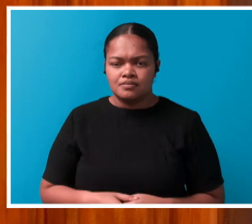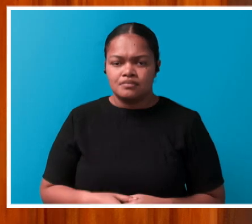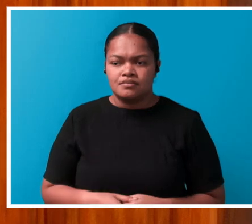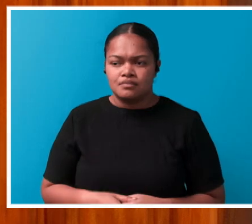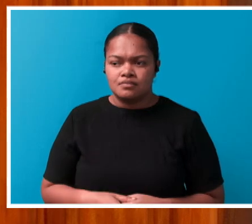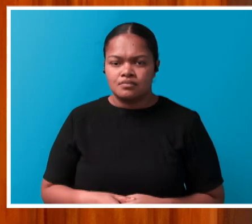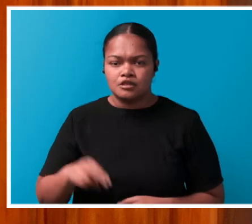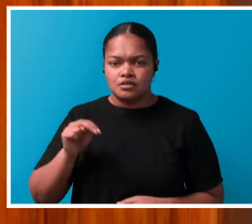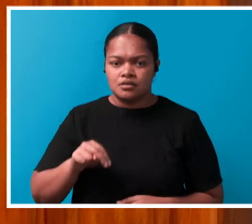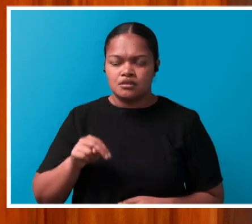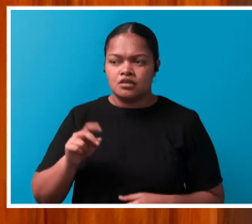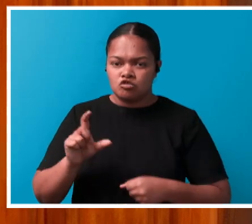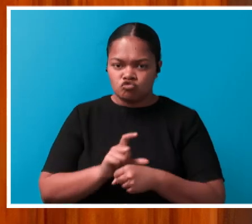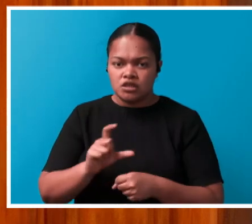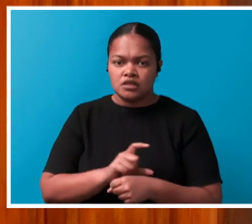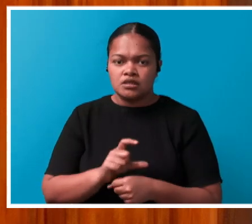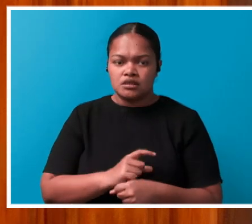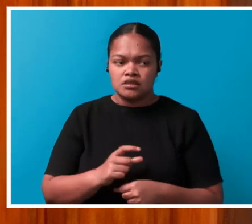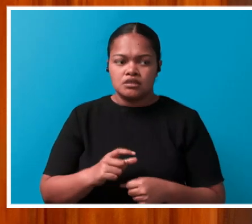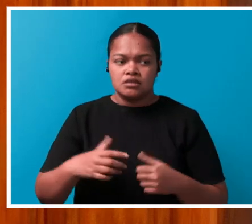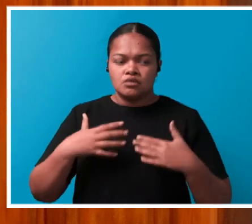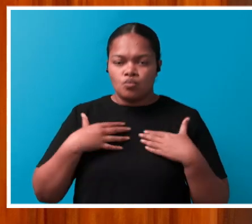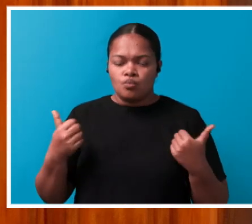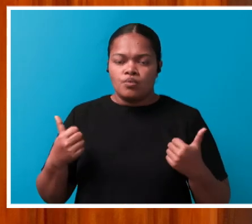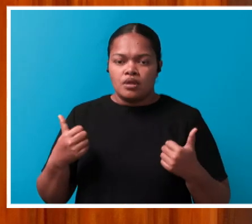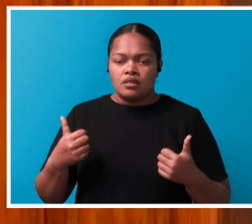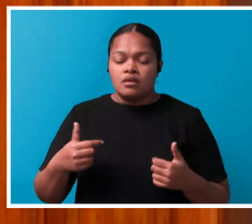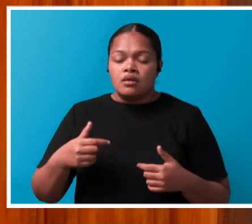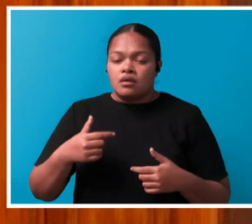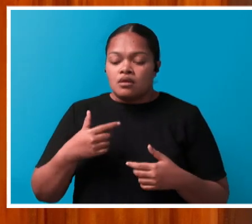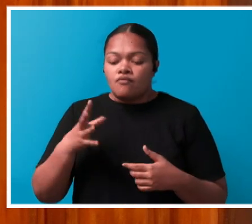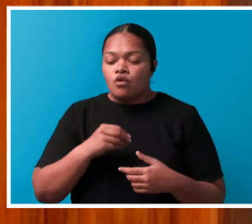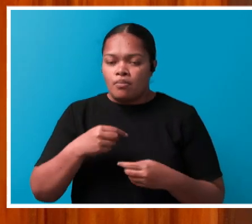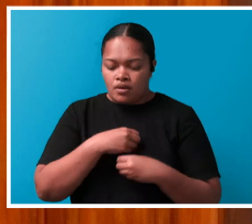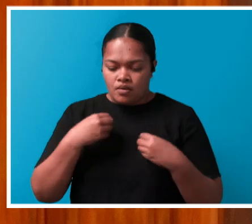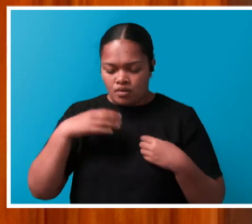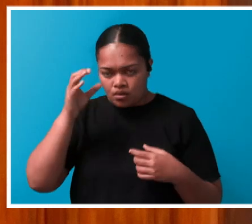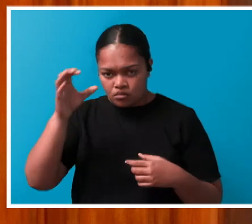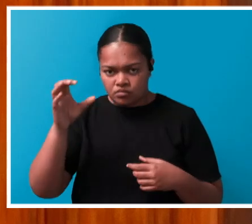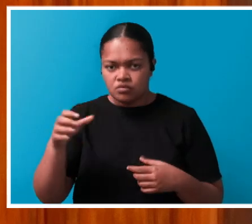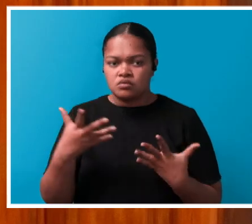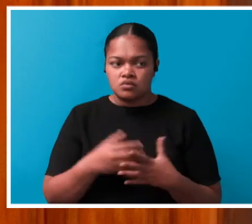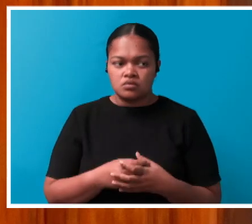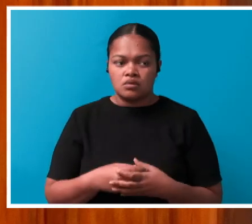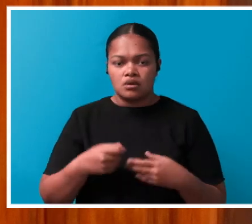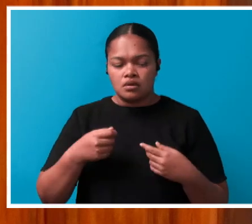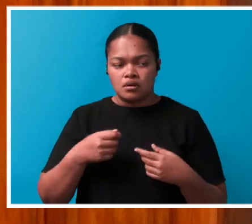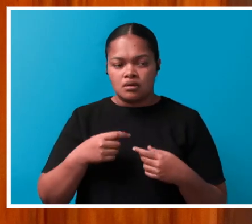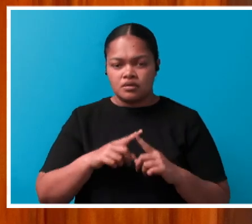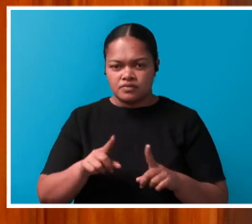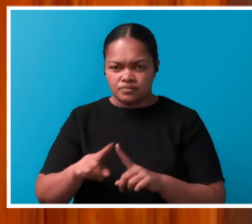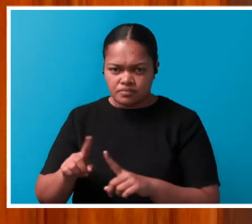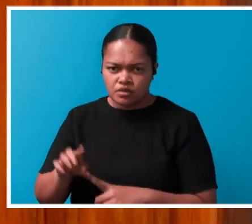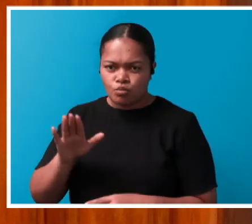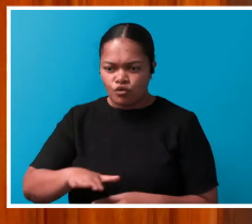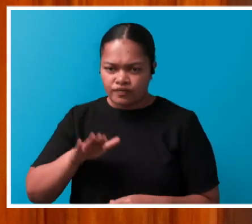to creating a wealthy people from our rich natural resources. The office will soon devise a tailor-made, innovative poverty